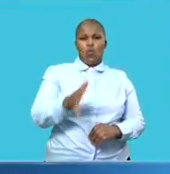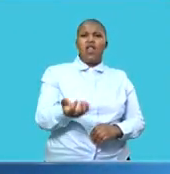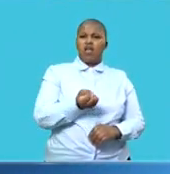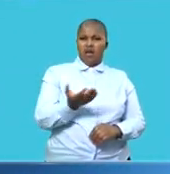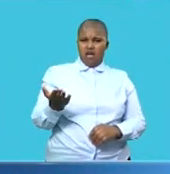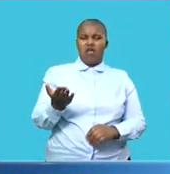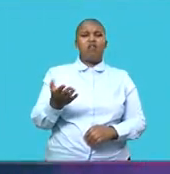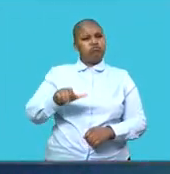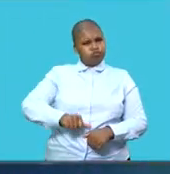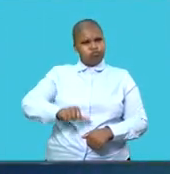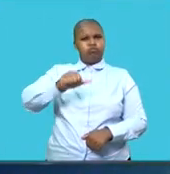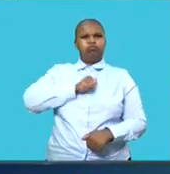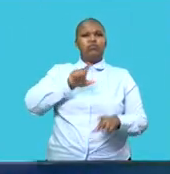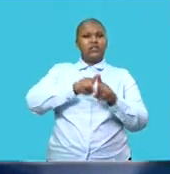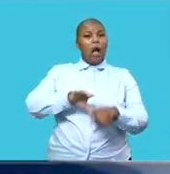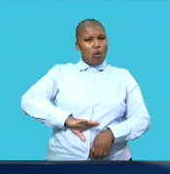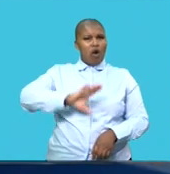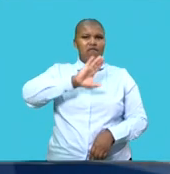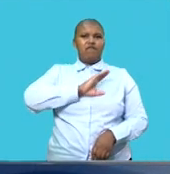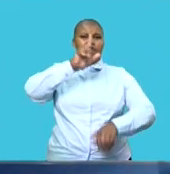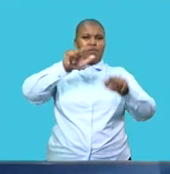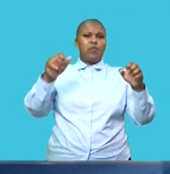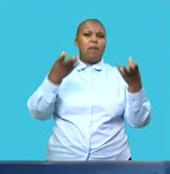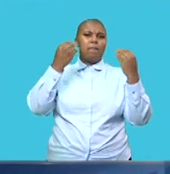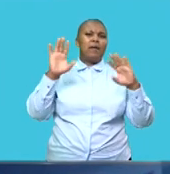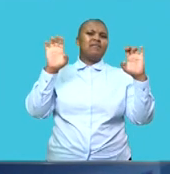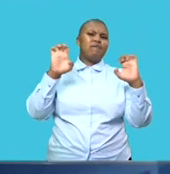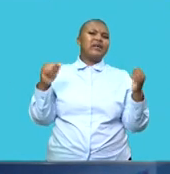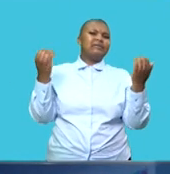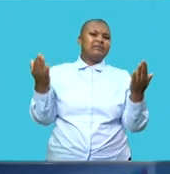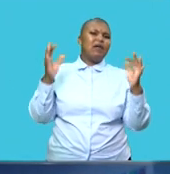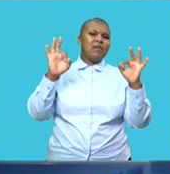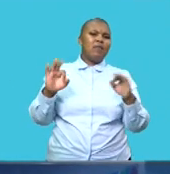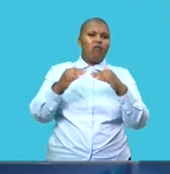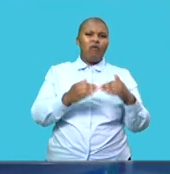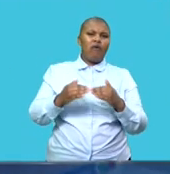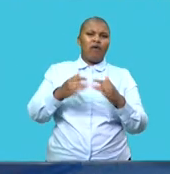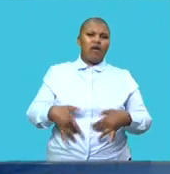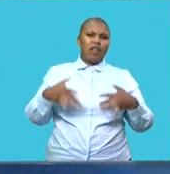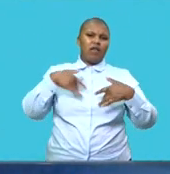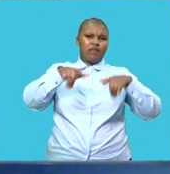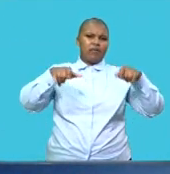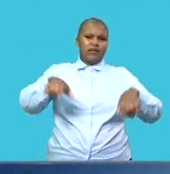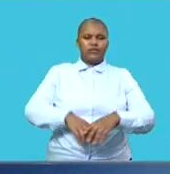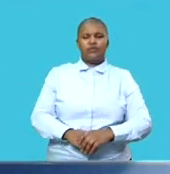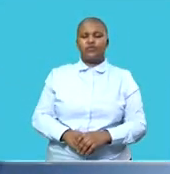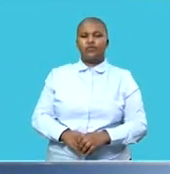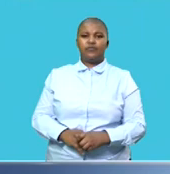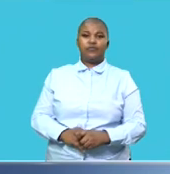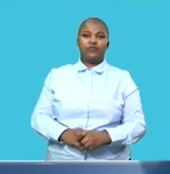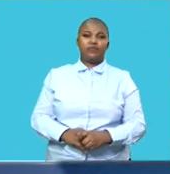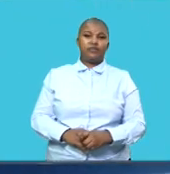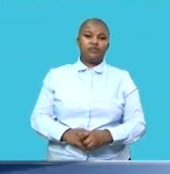ya baoki le boitshepo go bakudi phumantshong ya ditshebeletso tsa bophelo bo botle. We're hoping that the